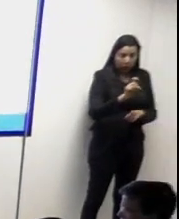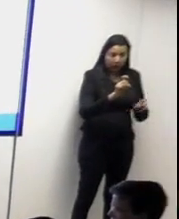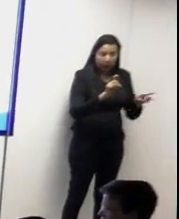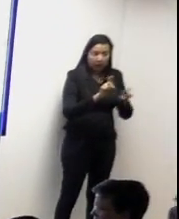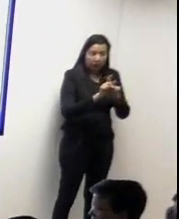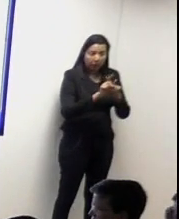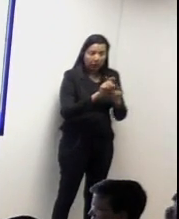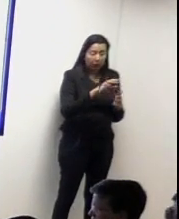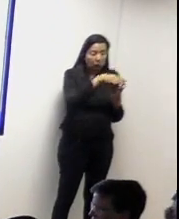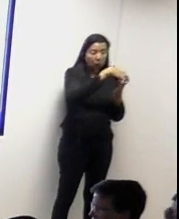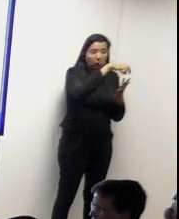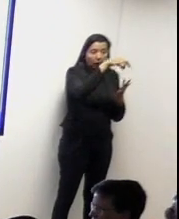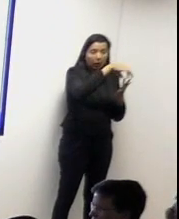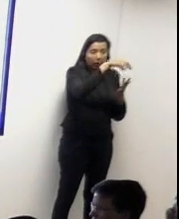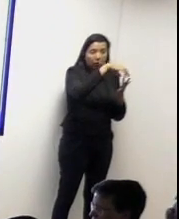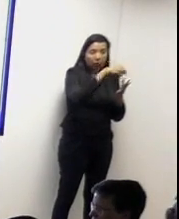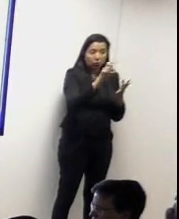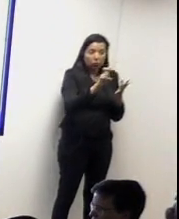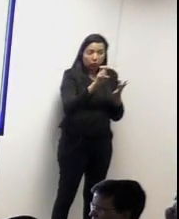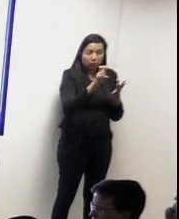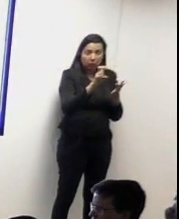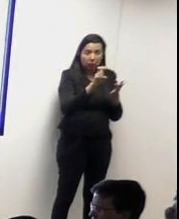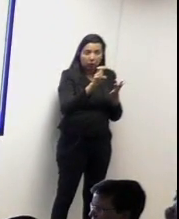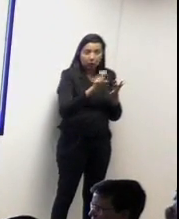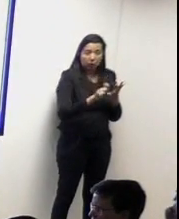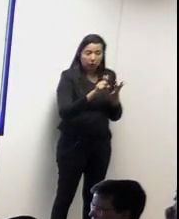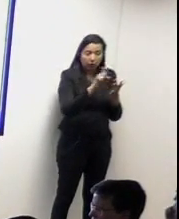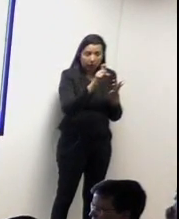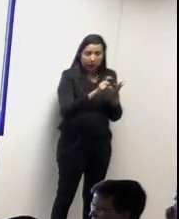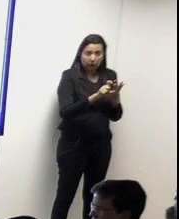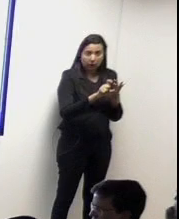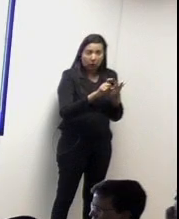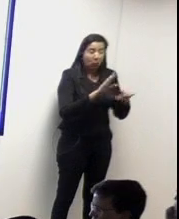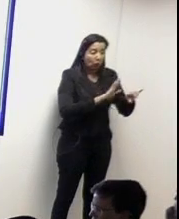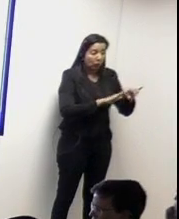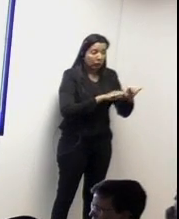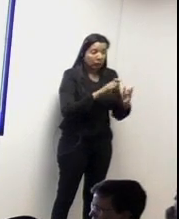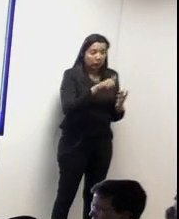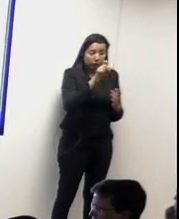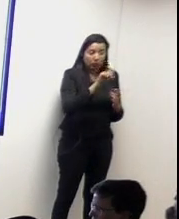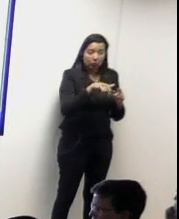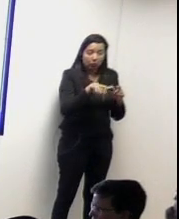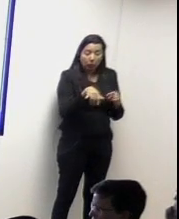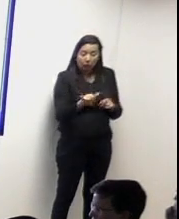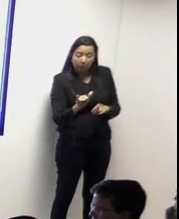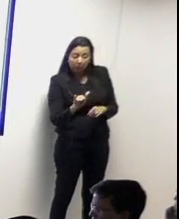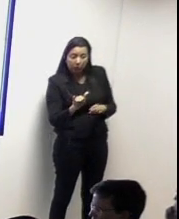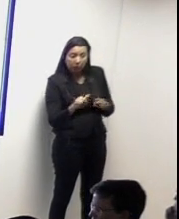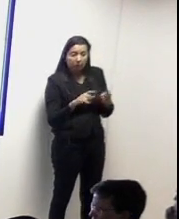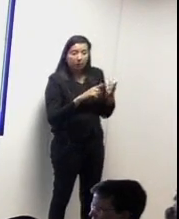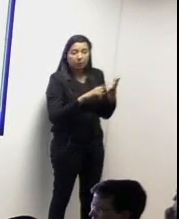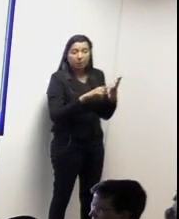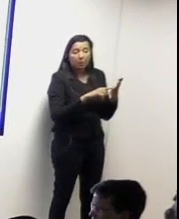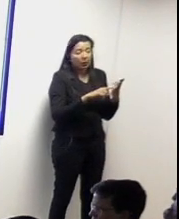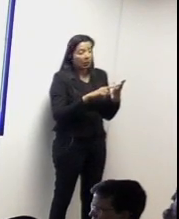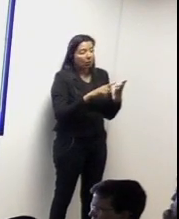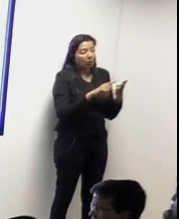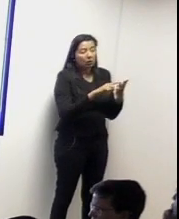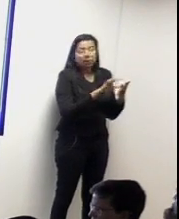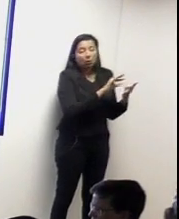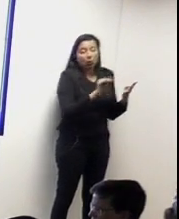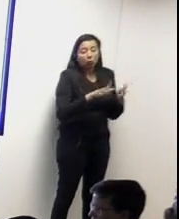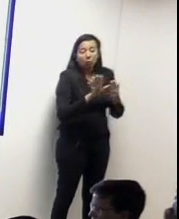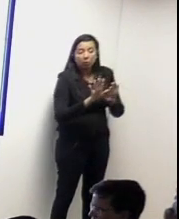the vertical axis, on the y-axis. So cattle is constant, it's not changing. Or we can get S-shaped